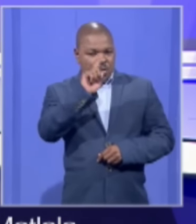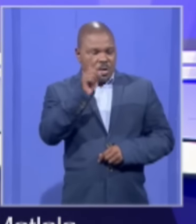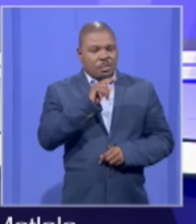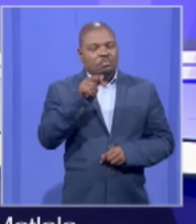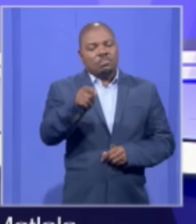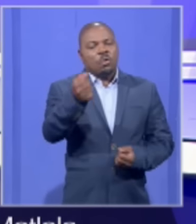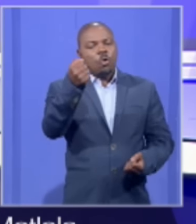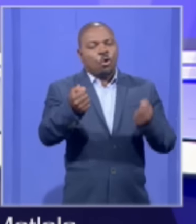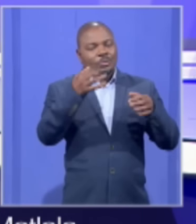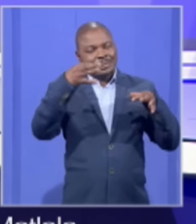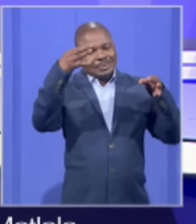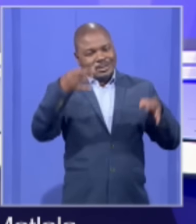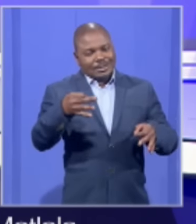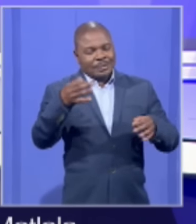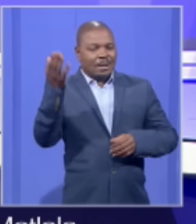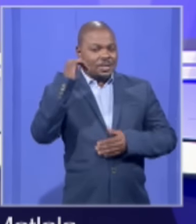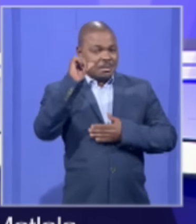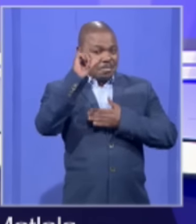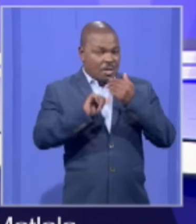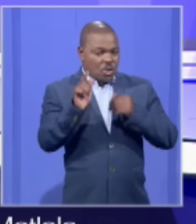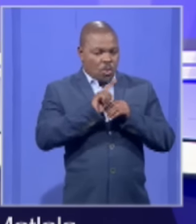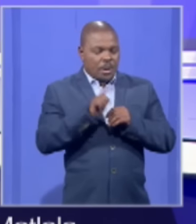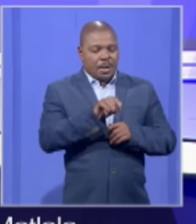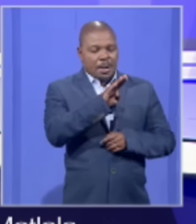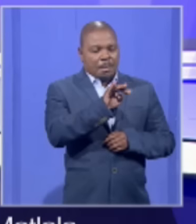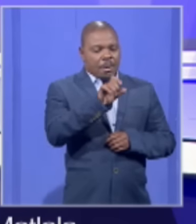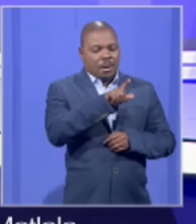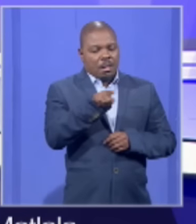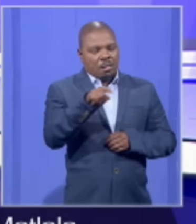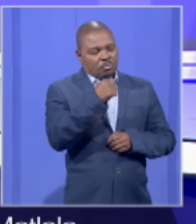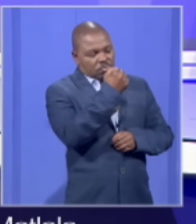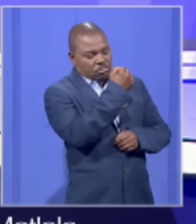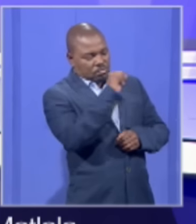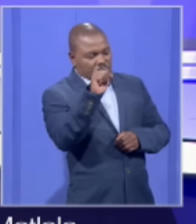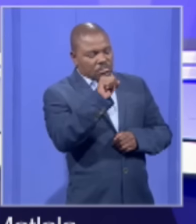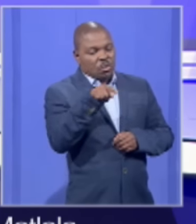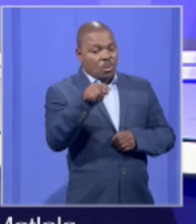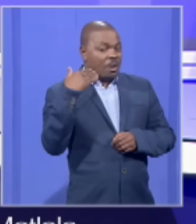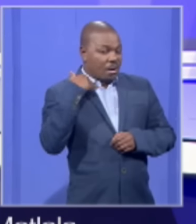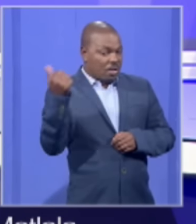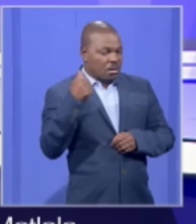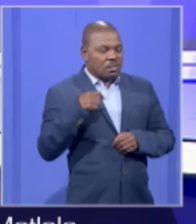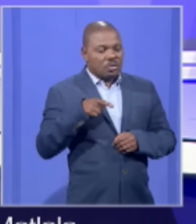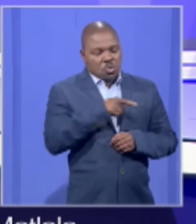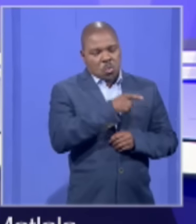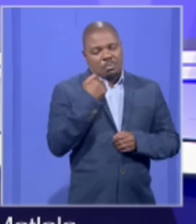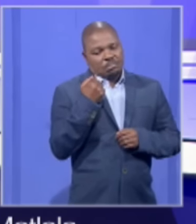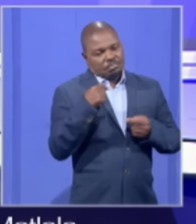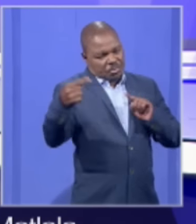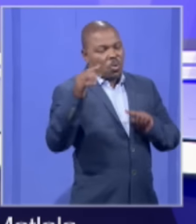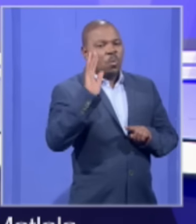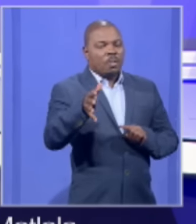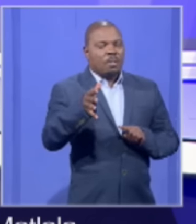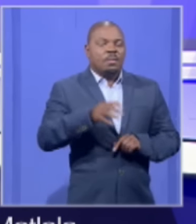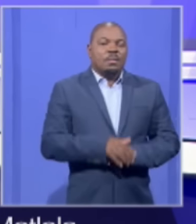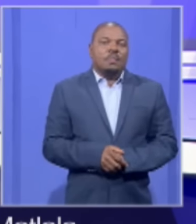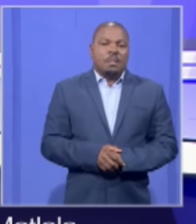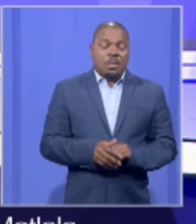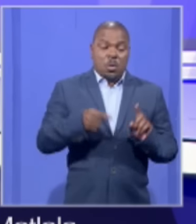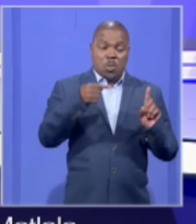ikwela kgatlhanong le tshwetso ya kgwedi e fetileng ya kgotlatshekelo ya magistrata wa Alexandra ya go moganela ka beili.